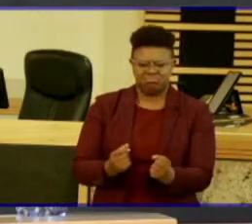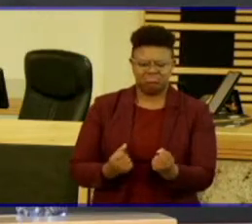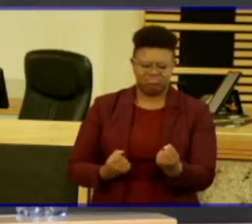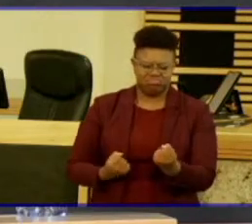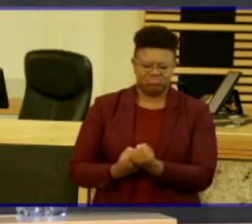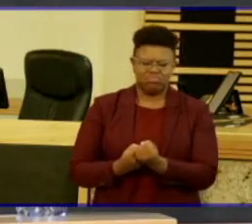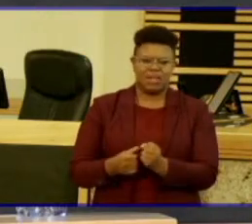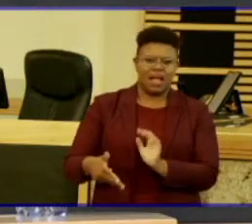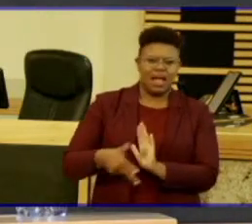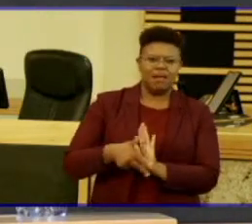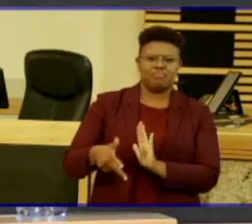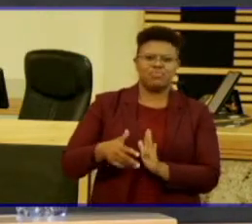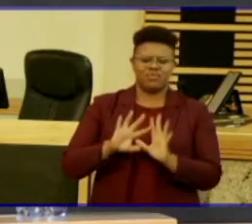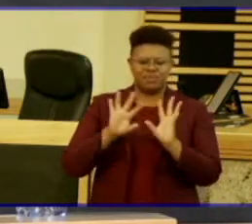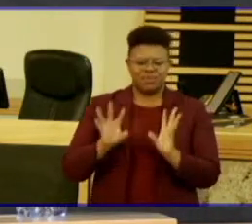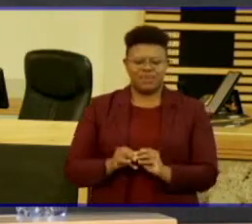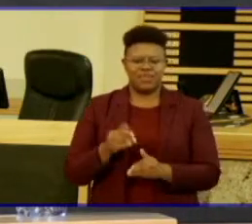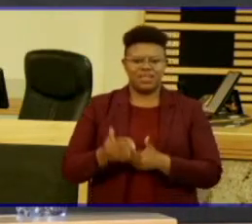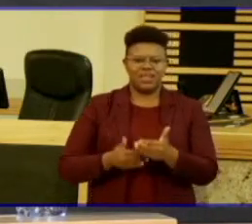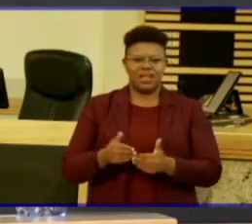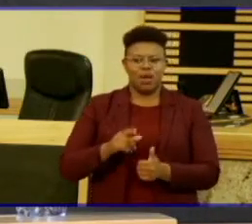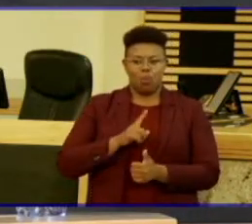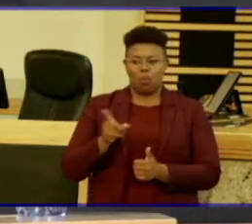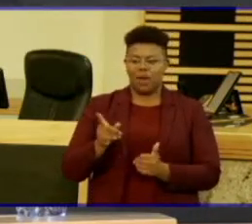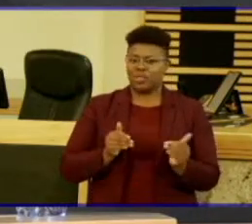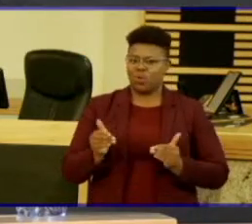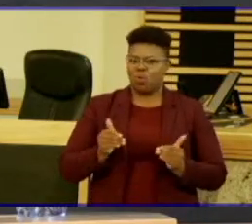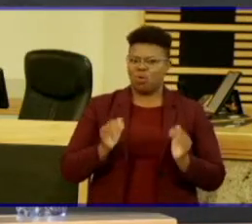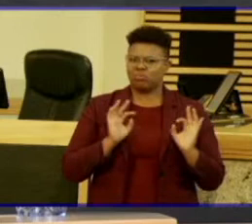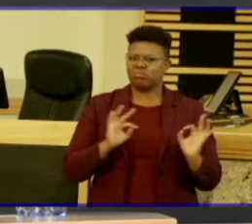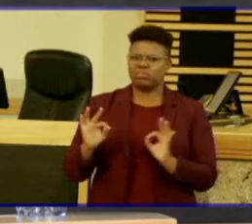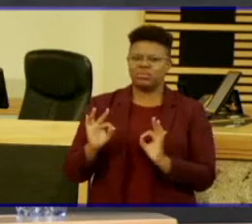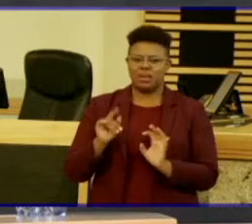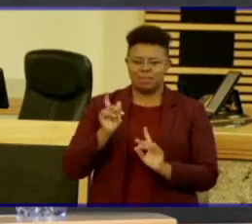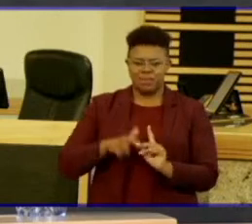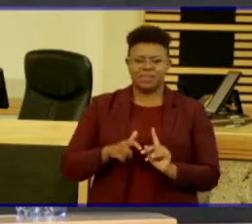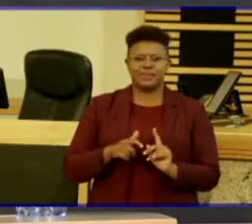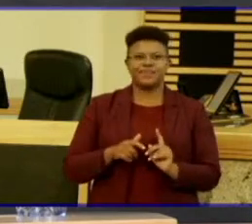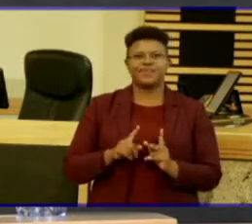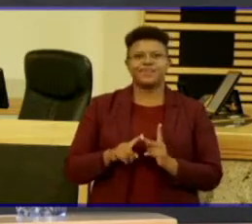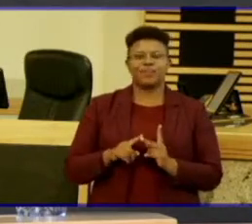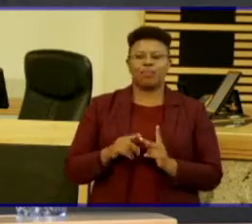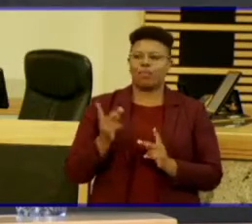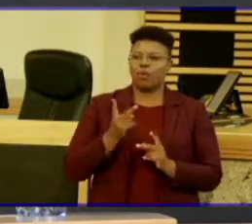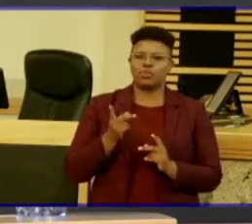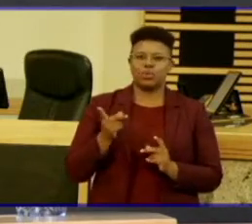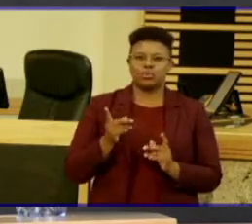to approve everything because he's a very organized business person, he's a very